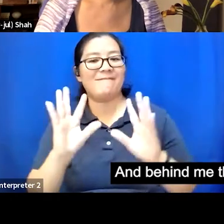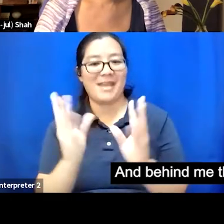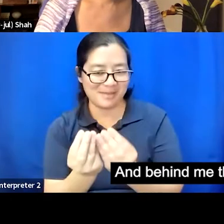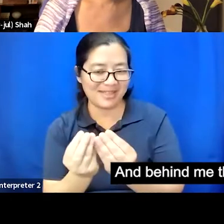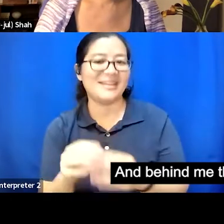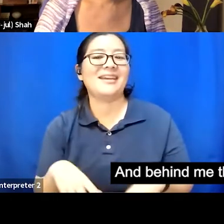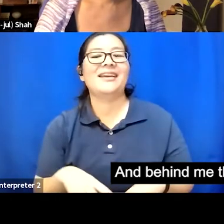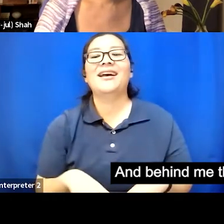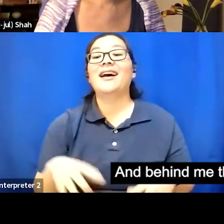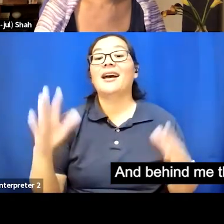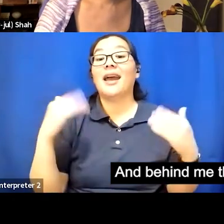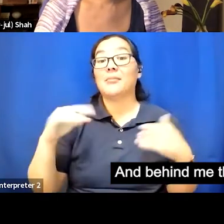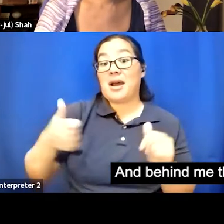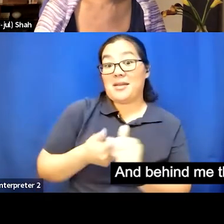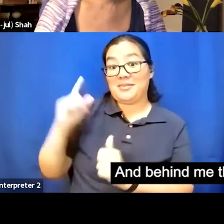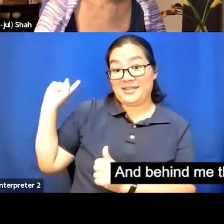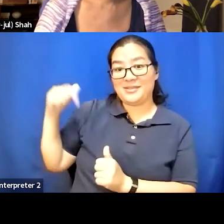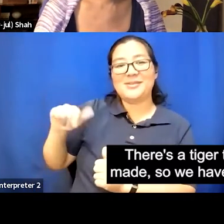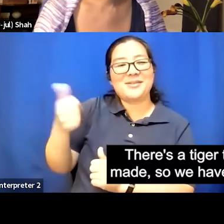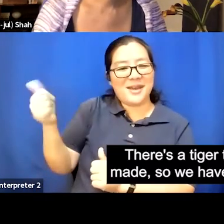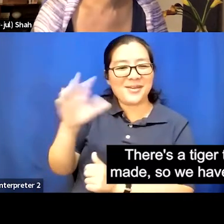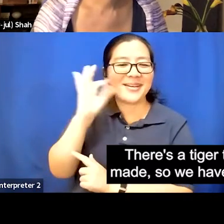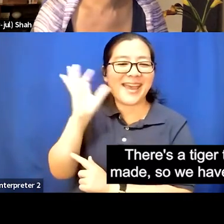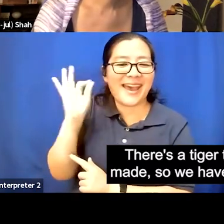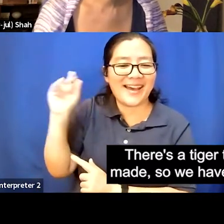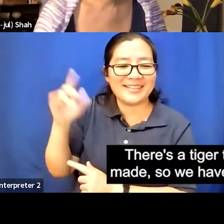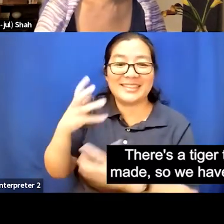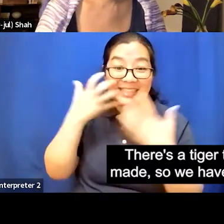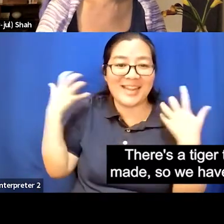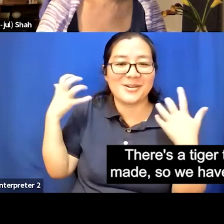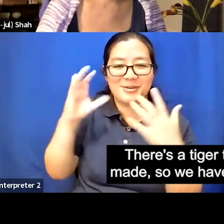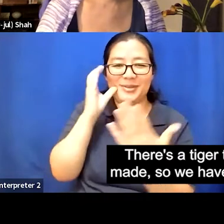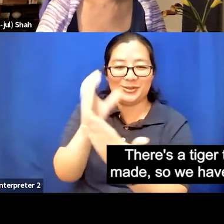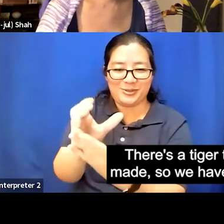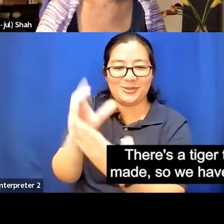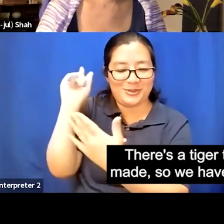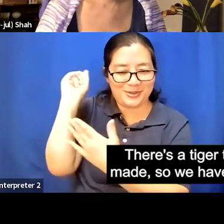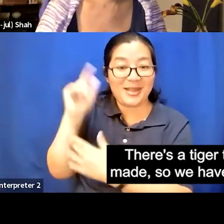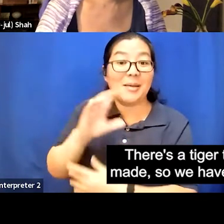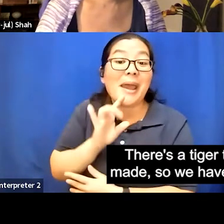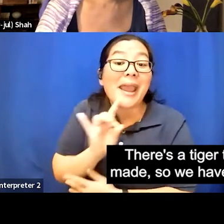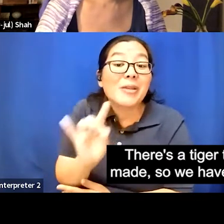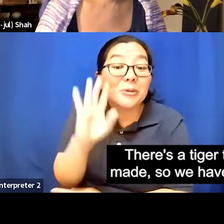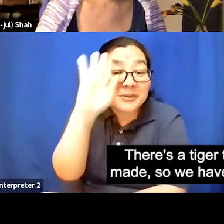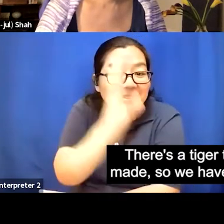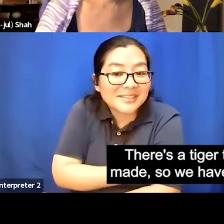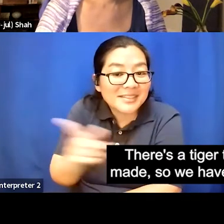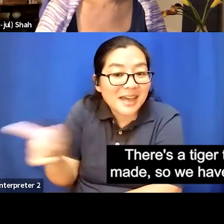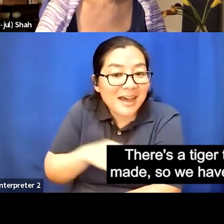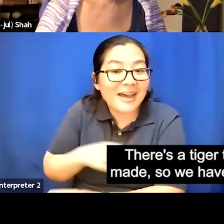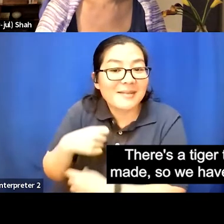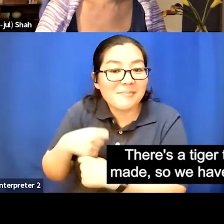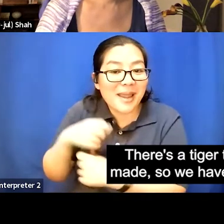And behind me, there actually is another cat. There's a tiger that my 8-year-old son made. So we